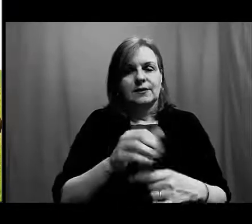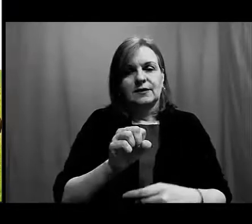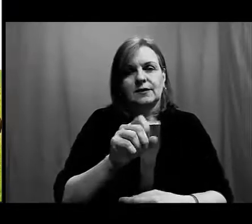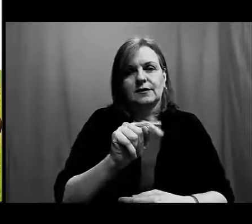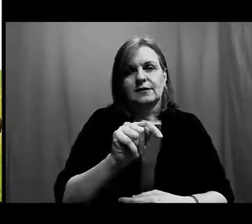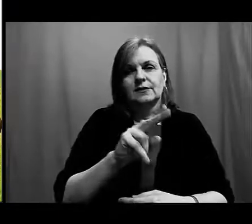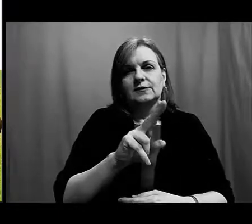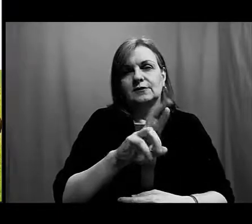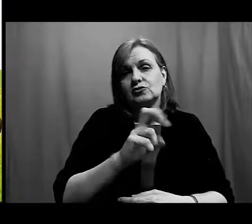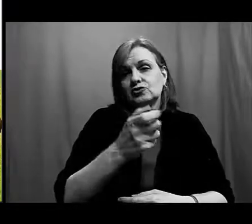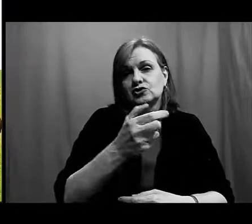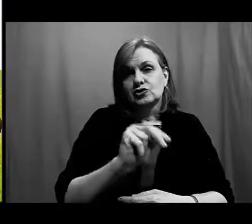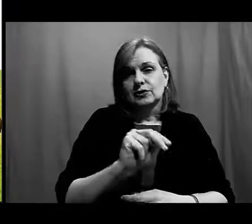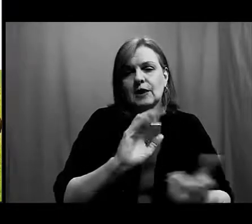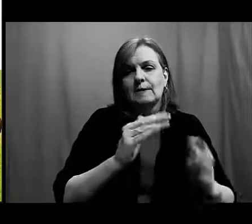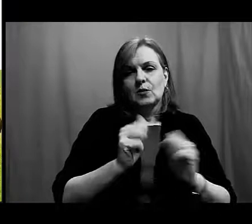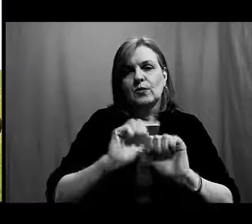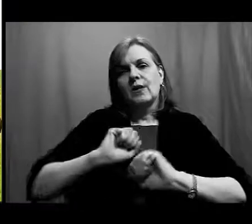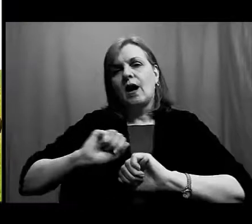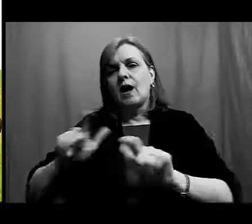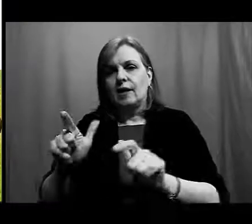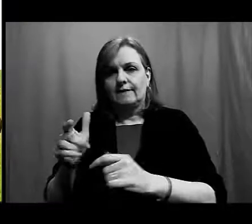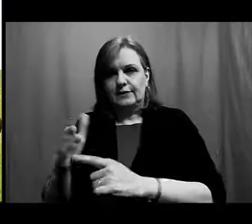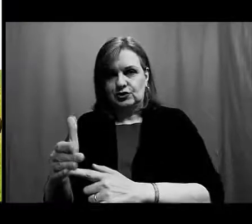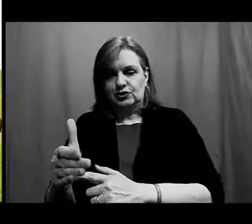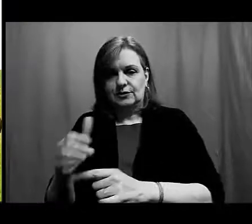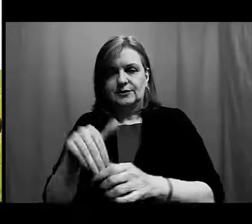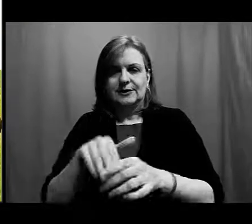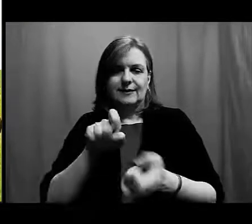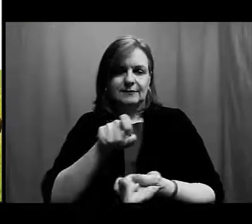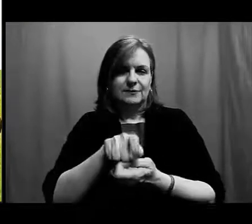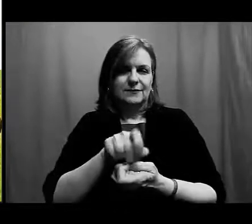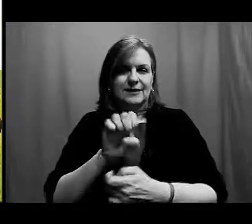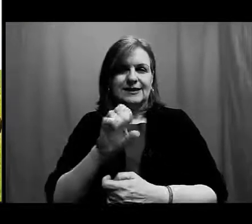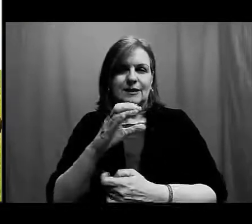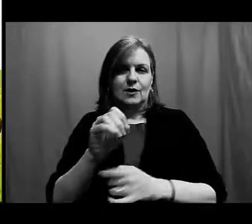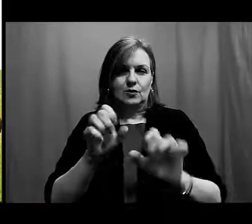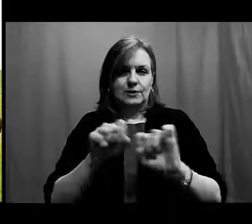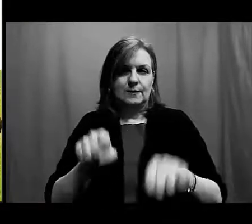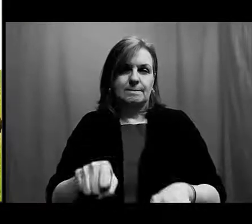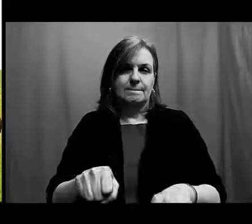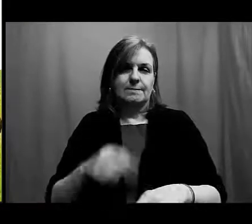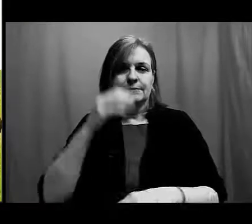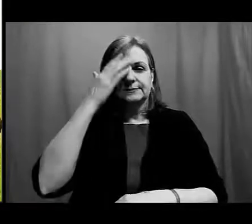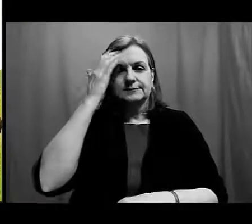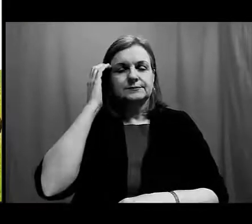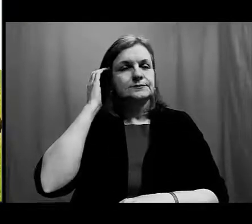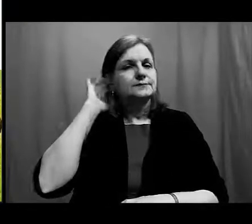sturgeon compared to all fish, right, in a given ecosystem.